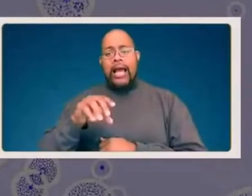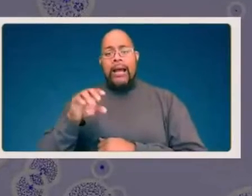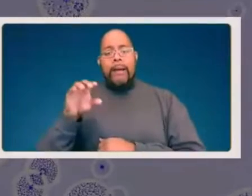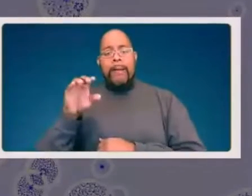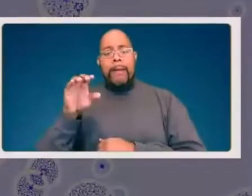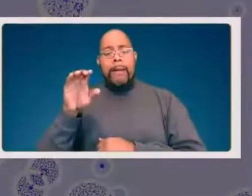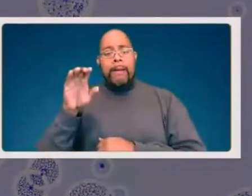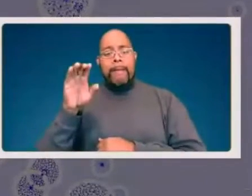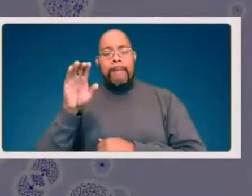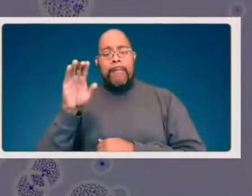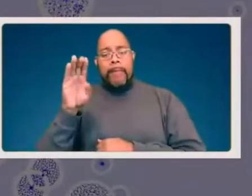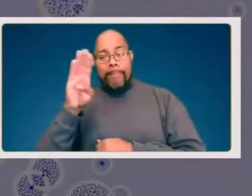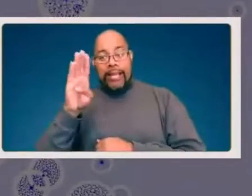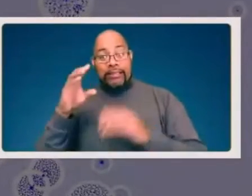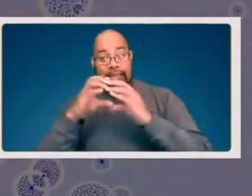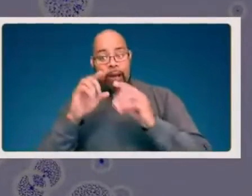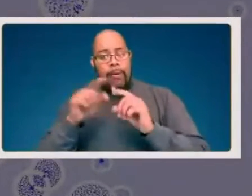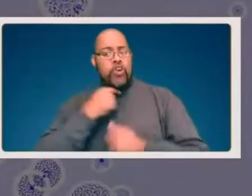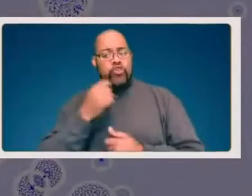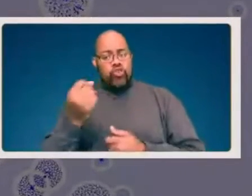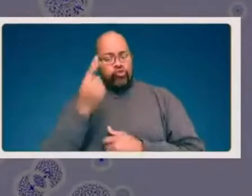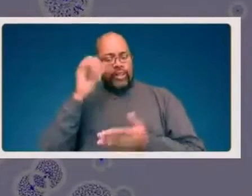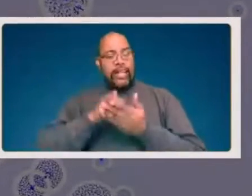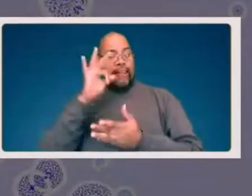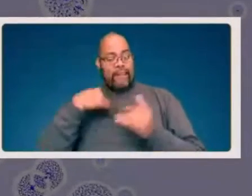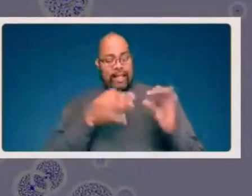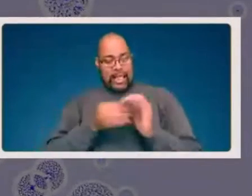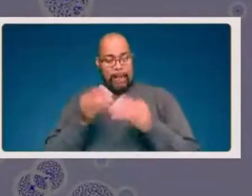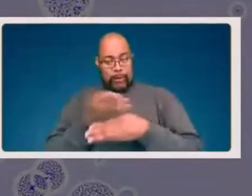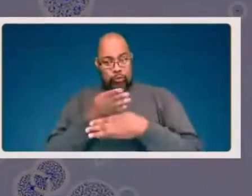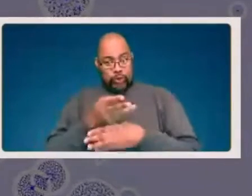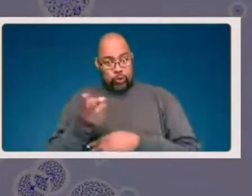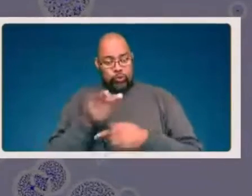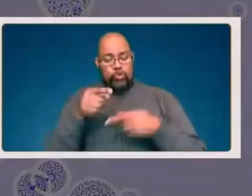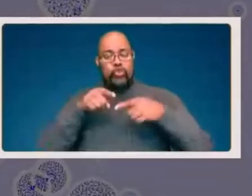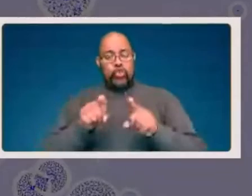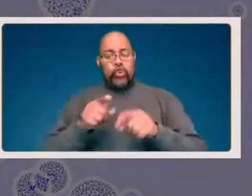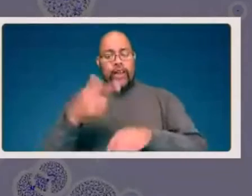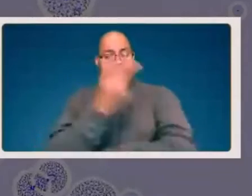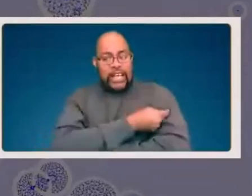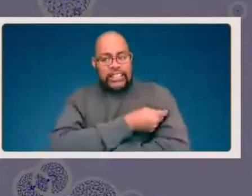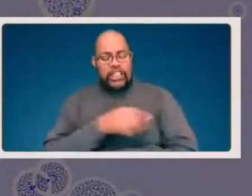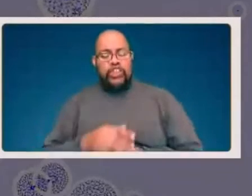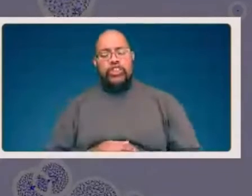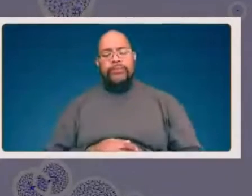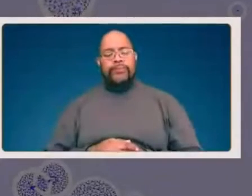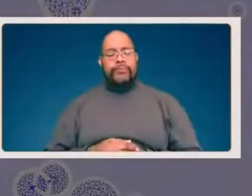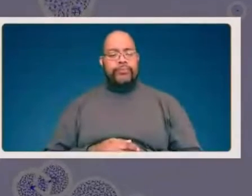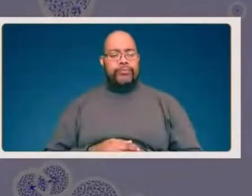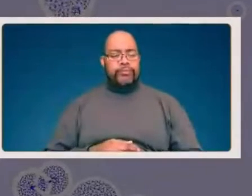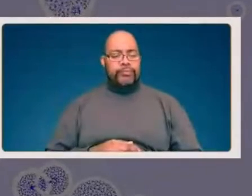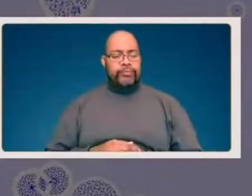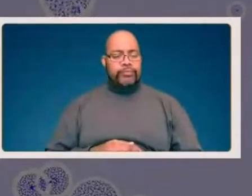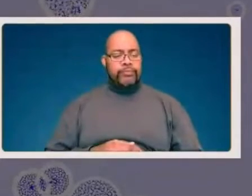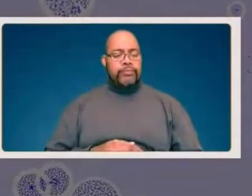communicate with T and B cells. But we were curious to understand if there's a link between them during